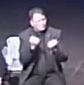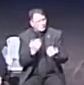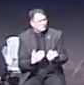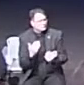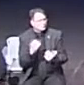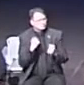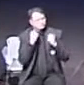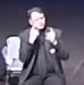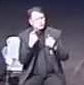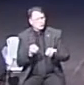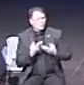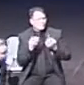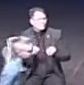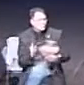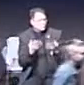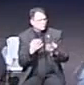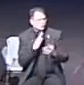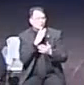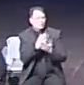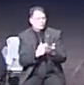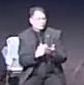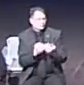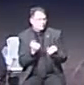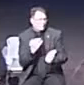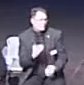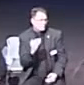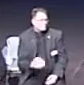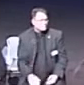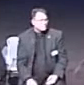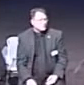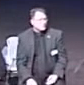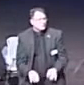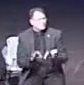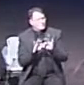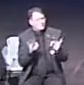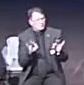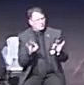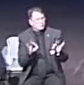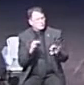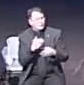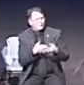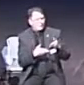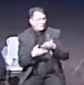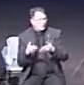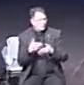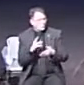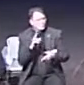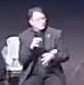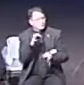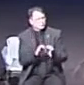inspires creativity and storytelling. Perfection was built specifically